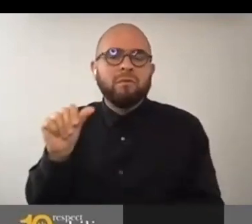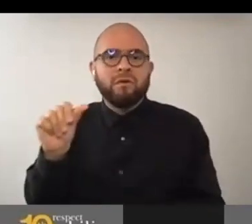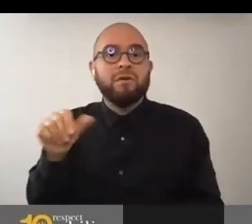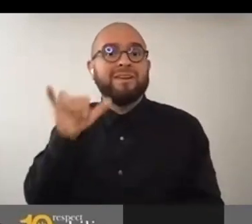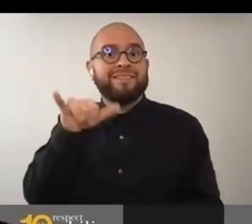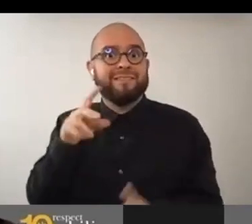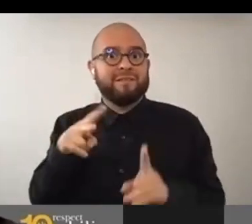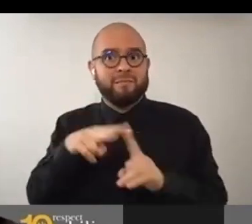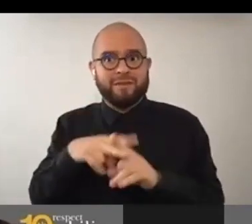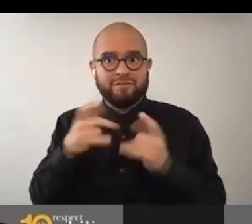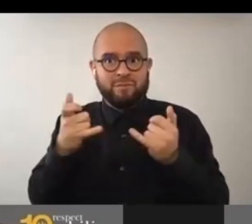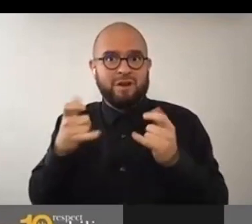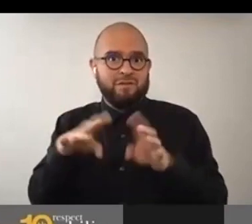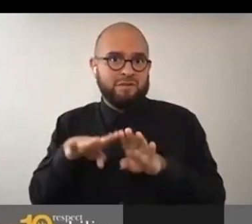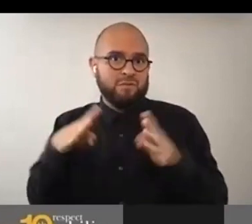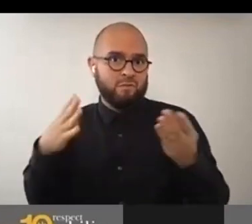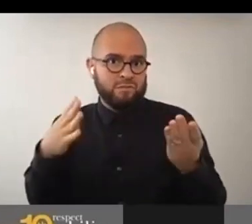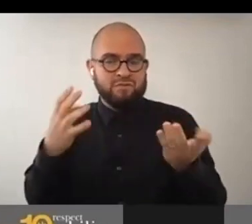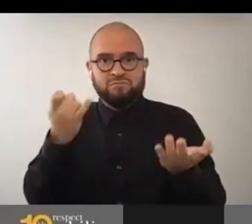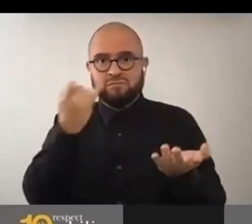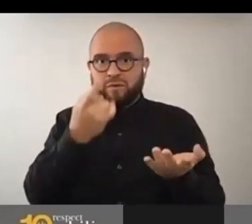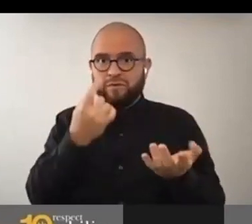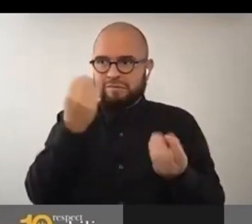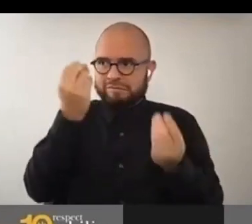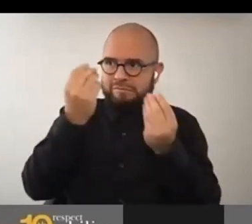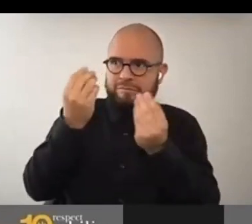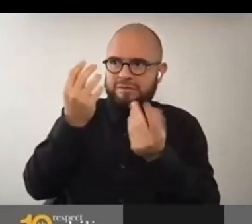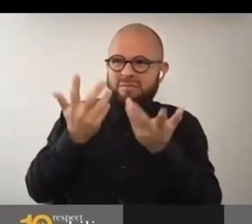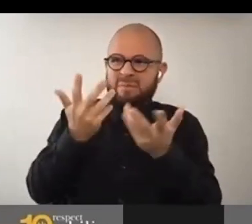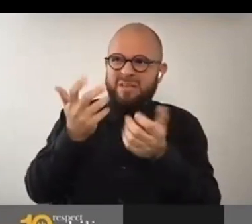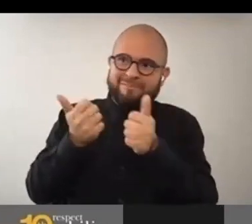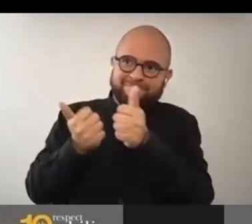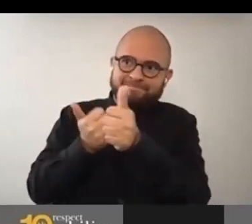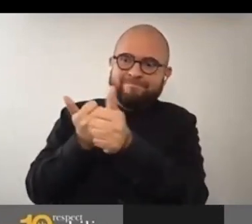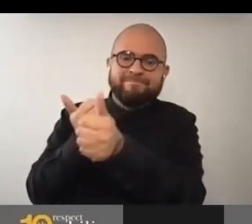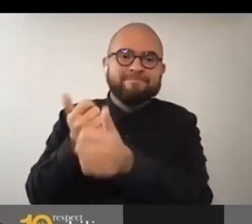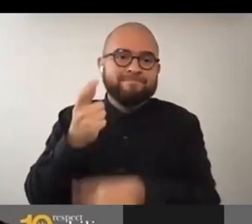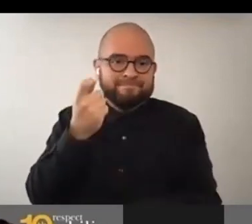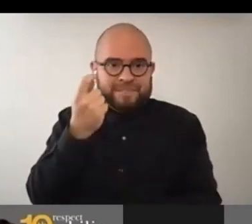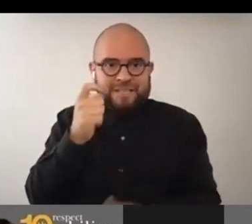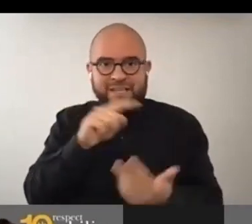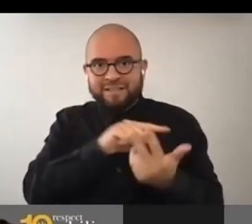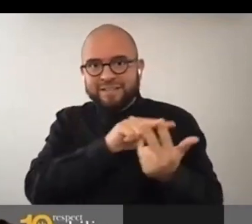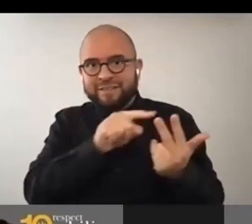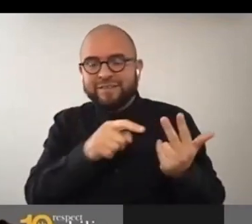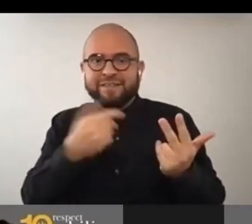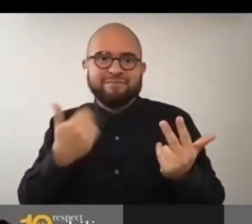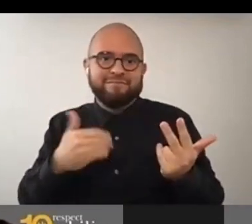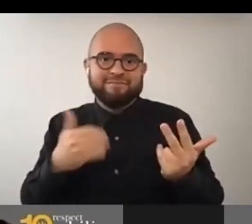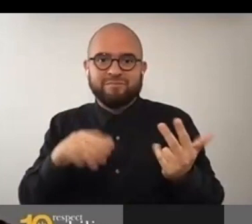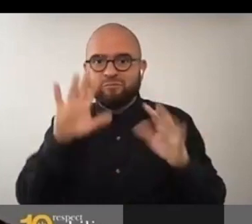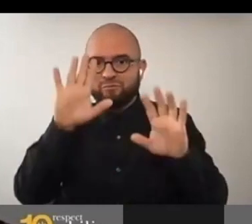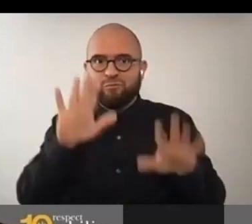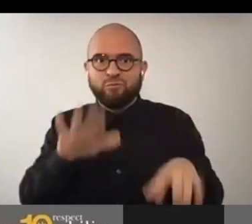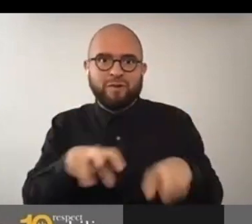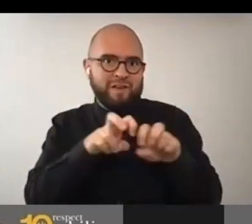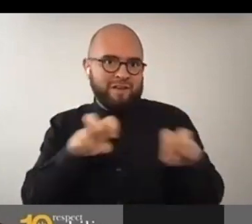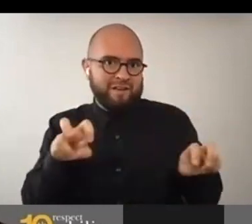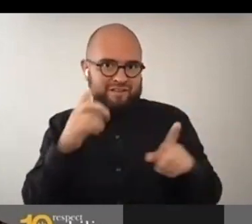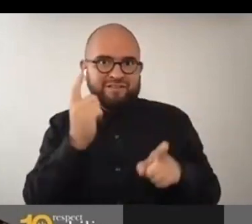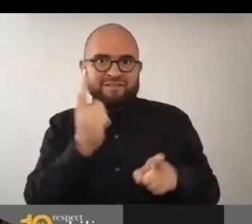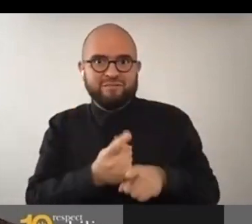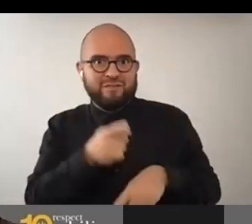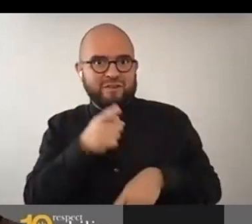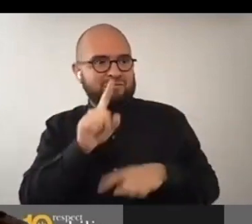open, and if you are thinking about pursuing, these are great candidates, right, to ask your questions to, right? We